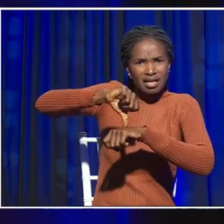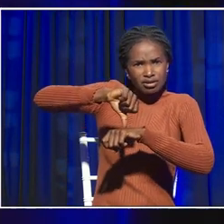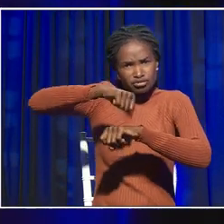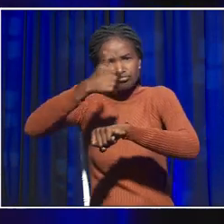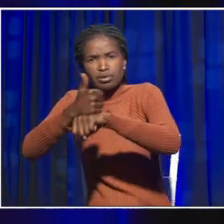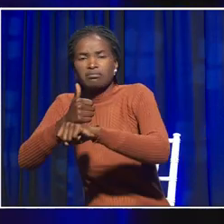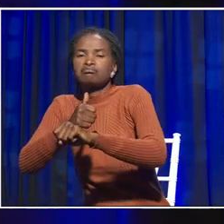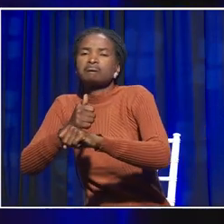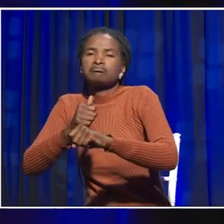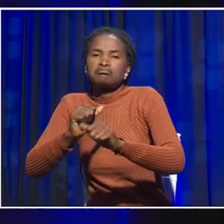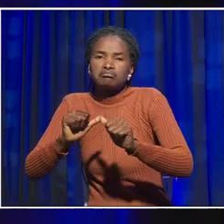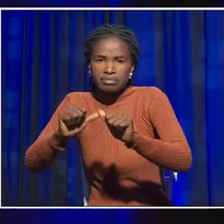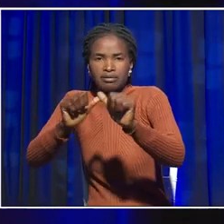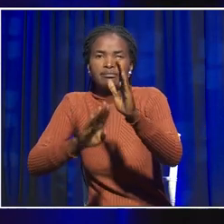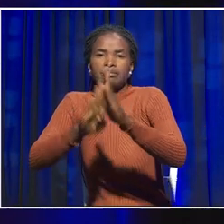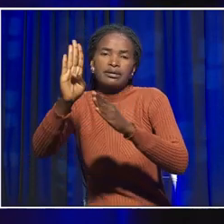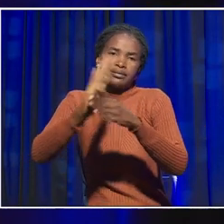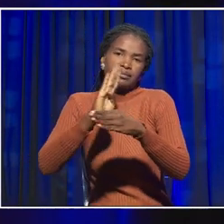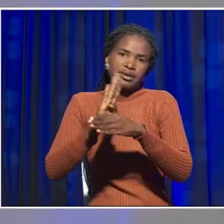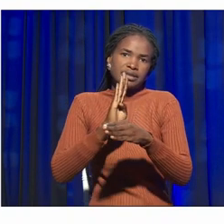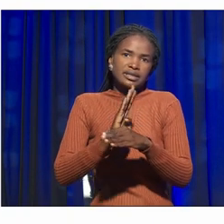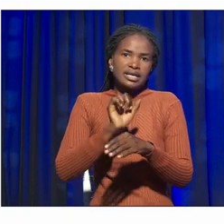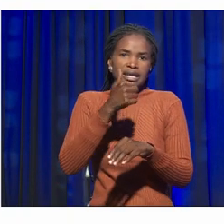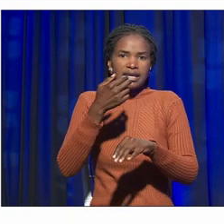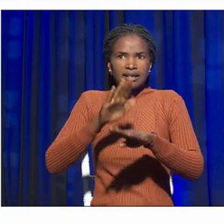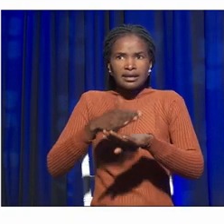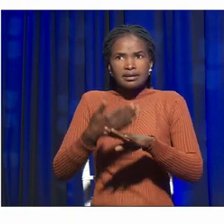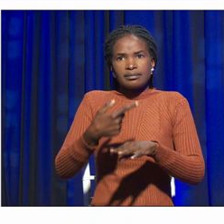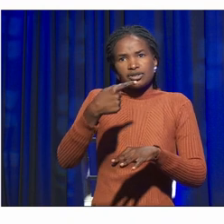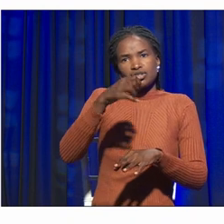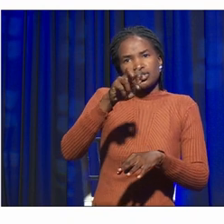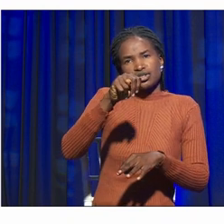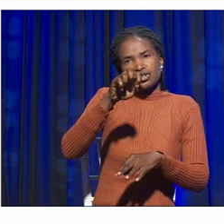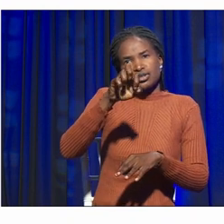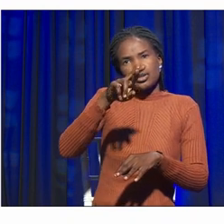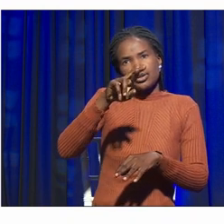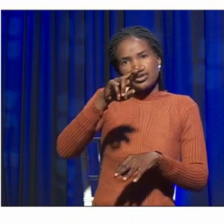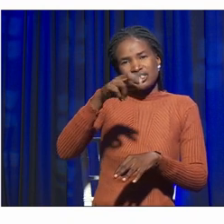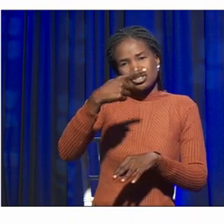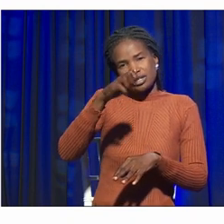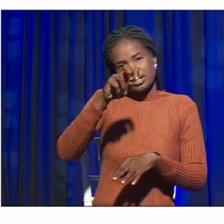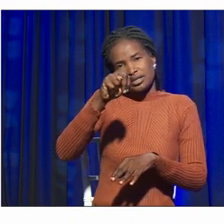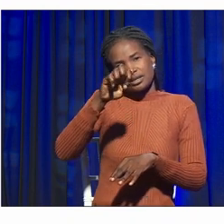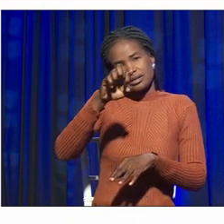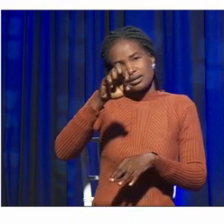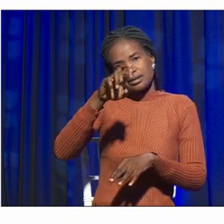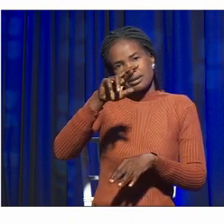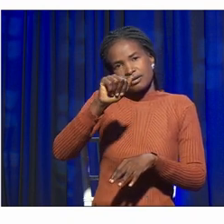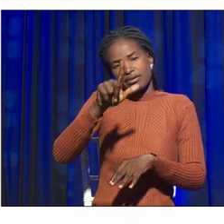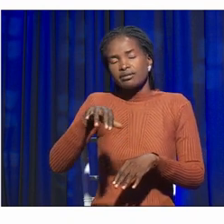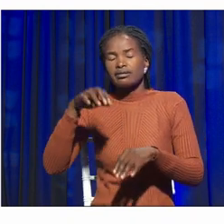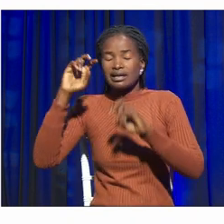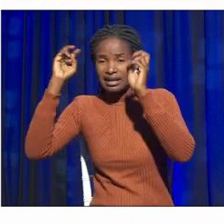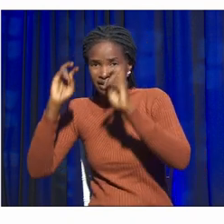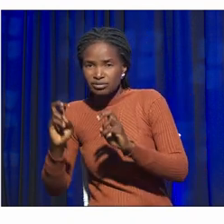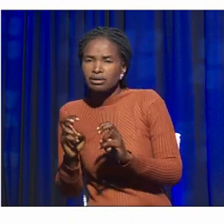The other example is General Electrics. So they were very ambitious. They wanted to